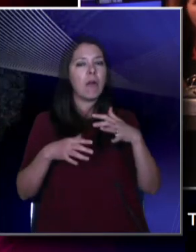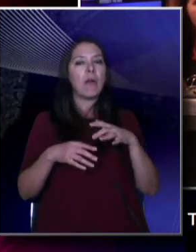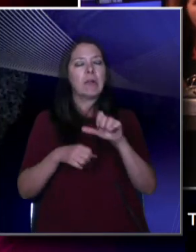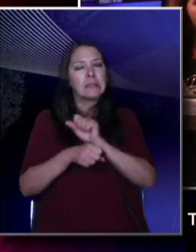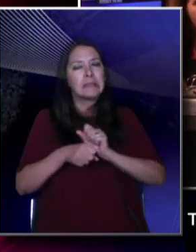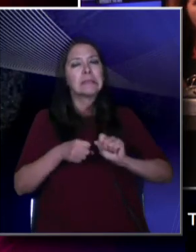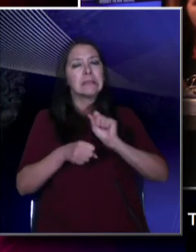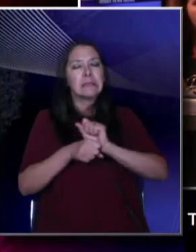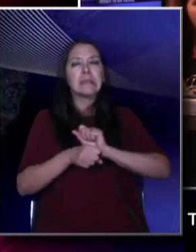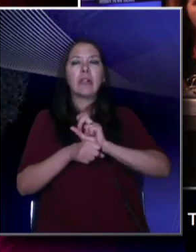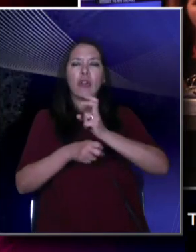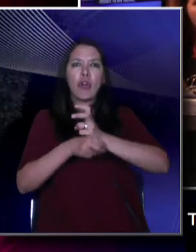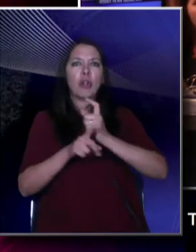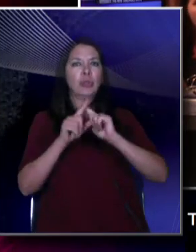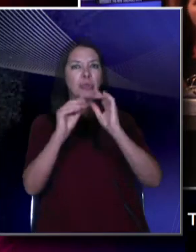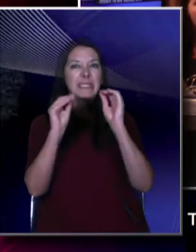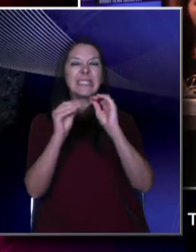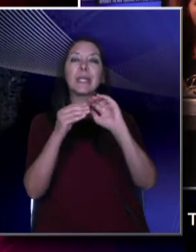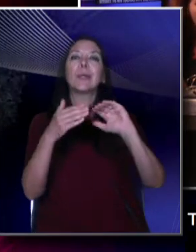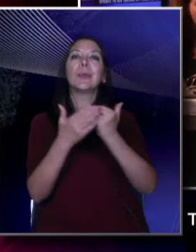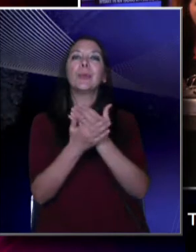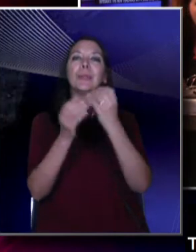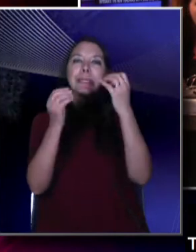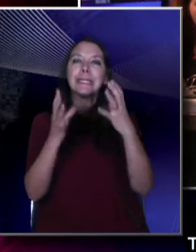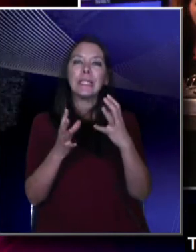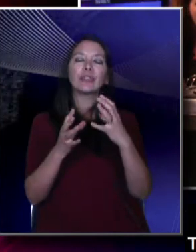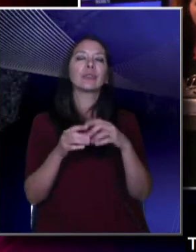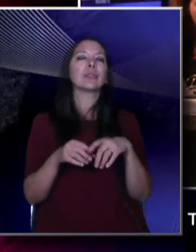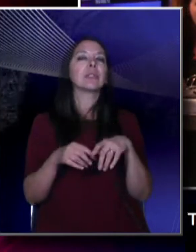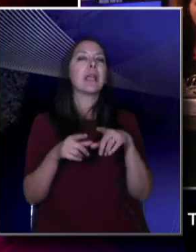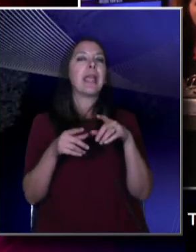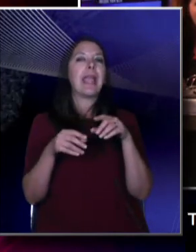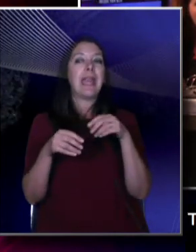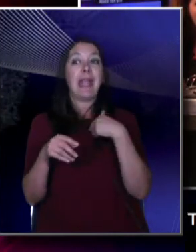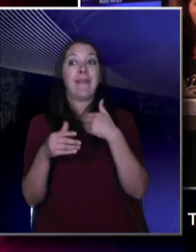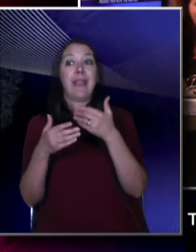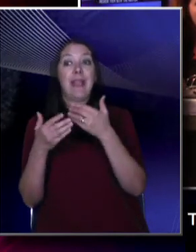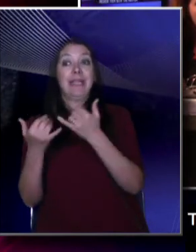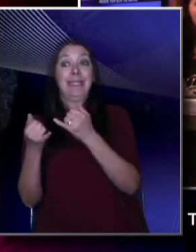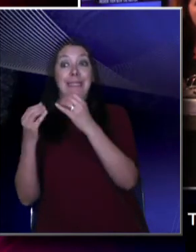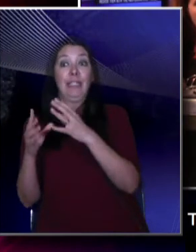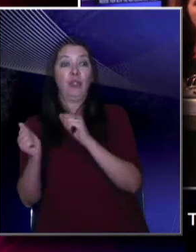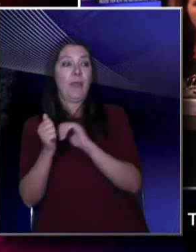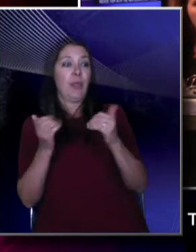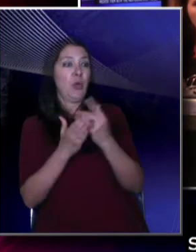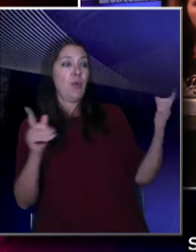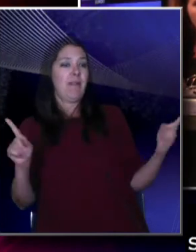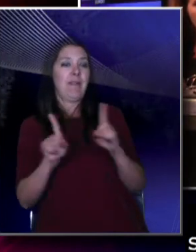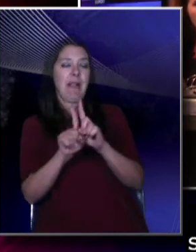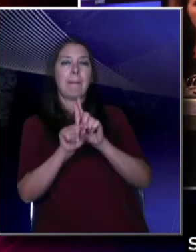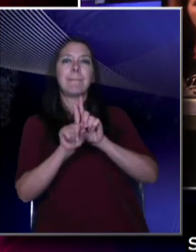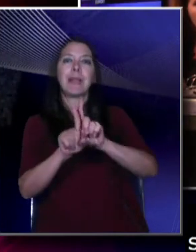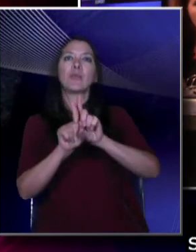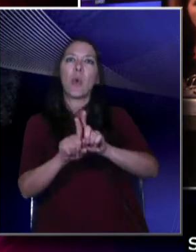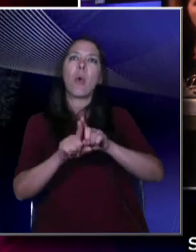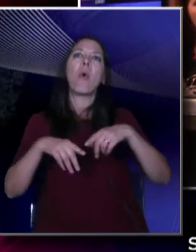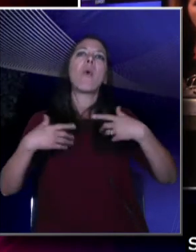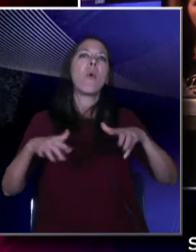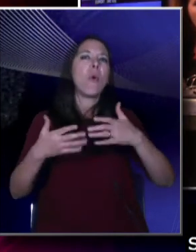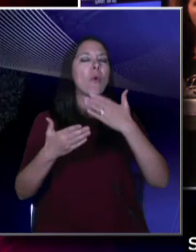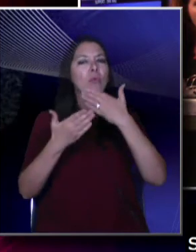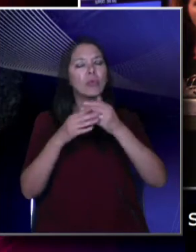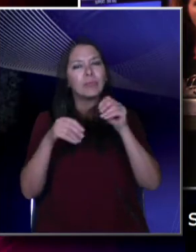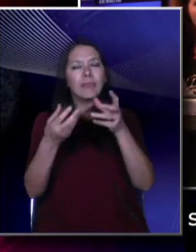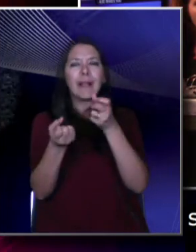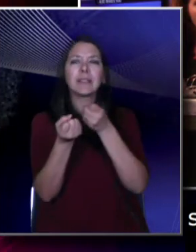with existing teachers, to provide them with the mentoring and the support. She's also worked very hard to